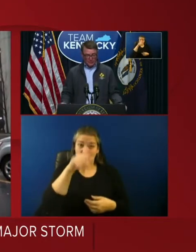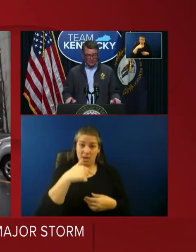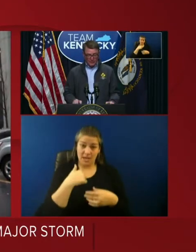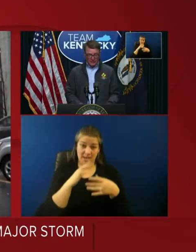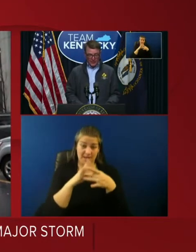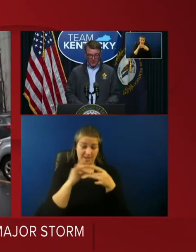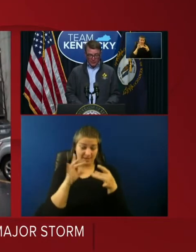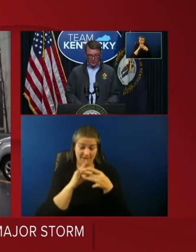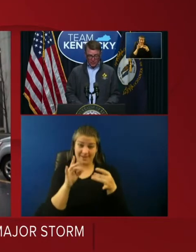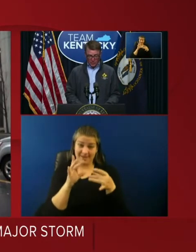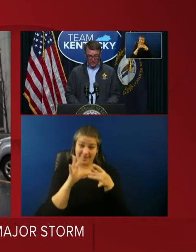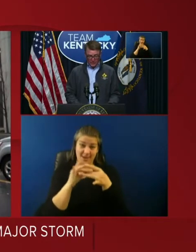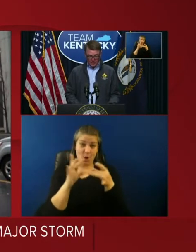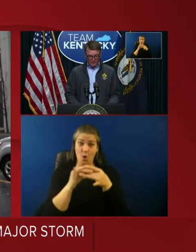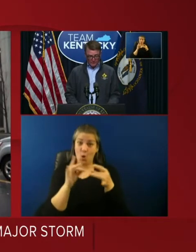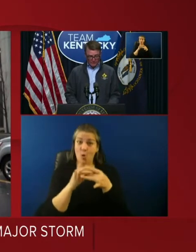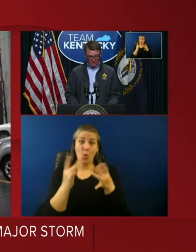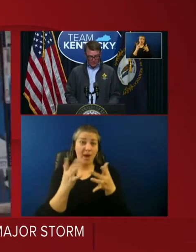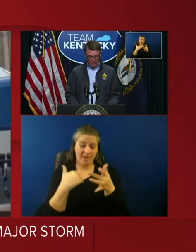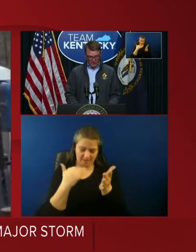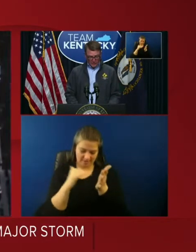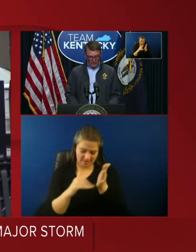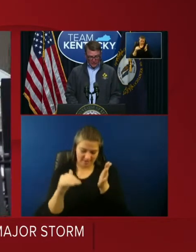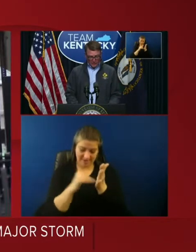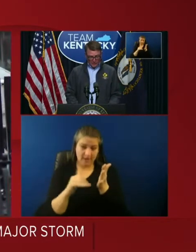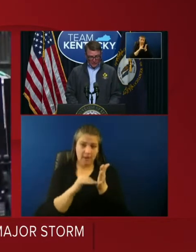for the public to please stay off the roadways.